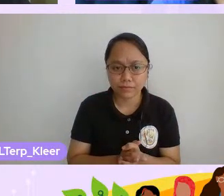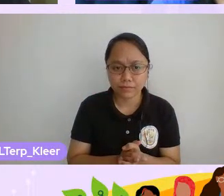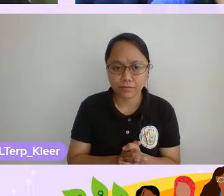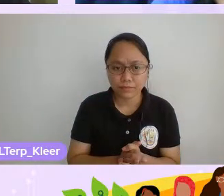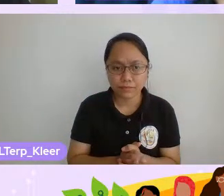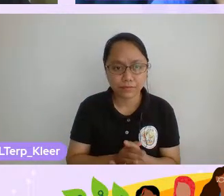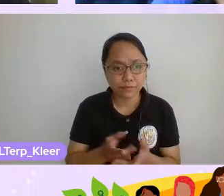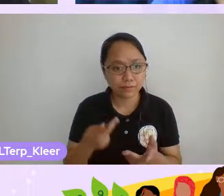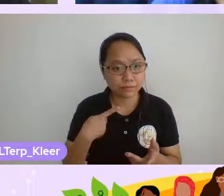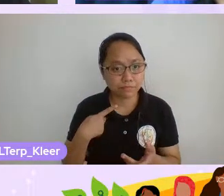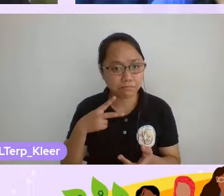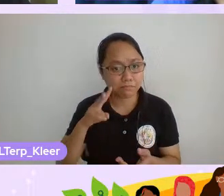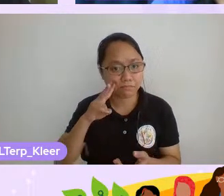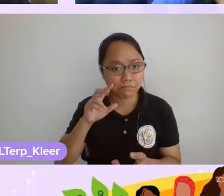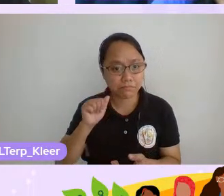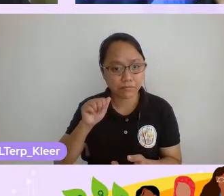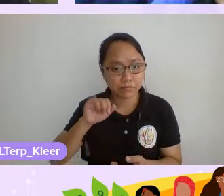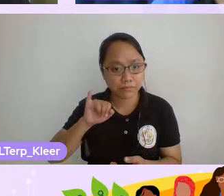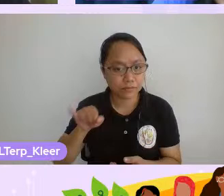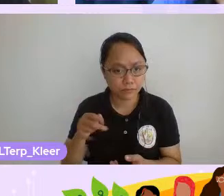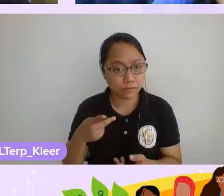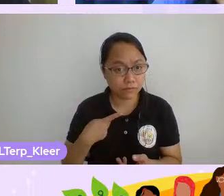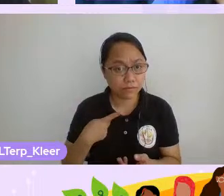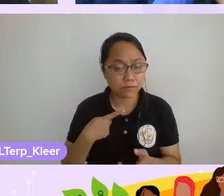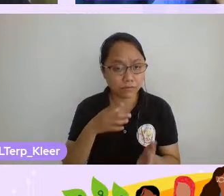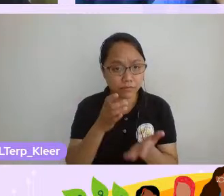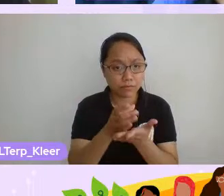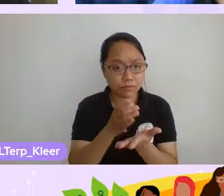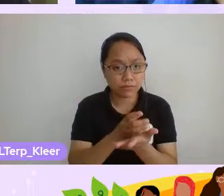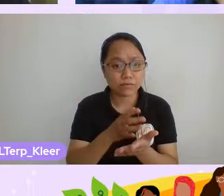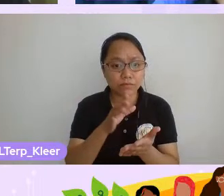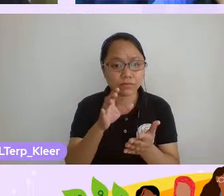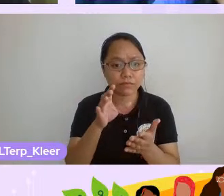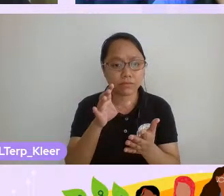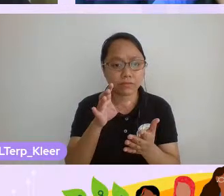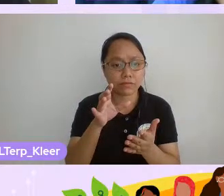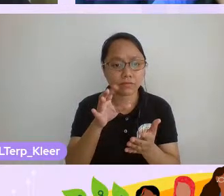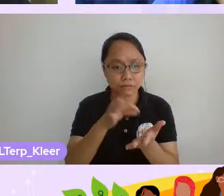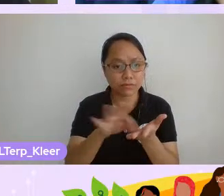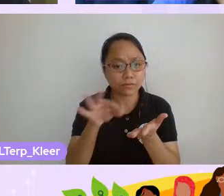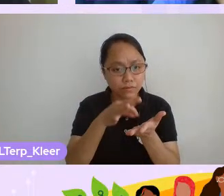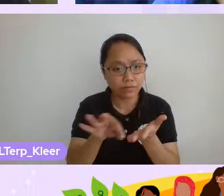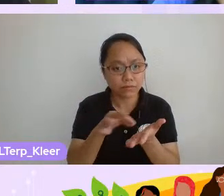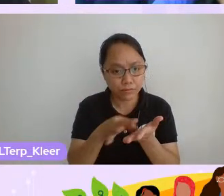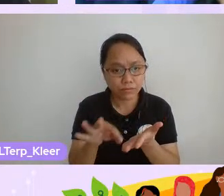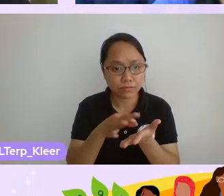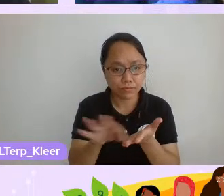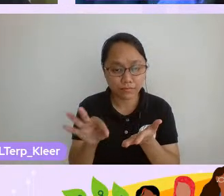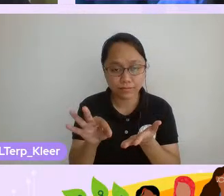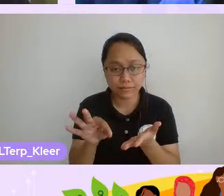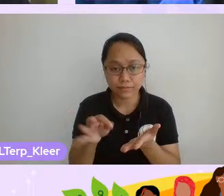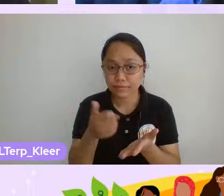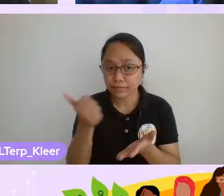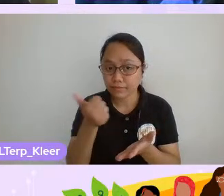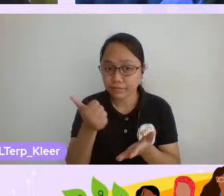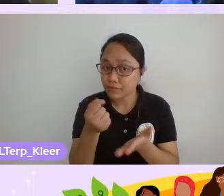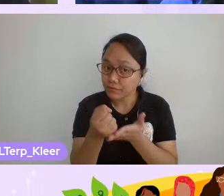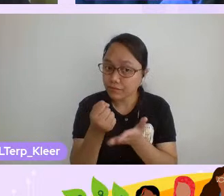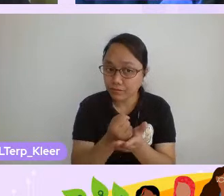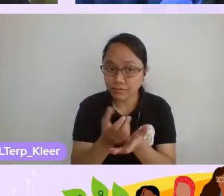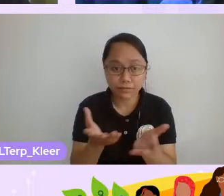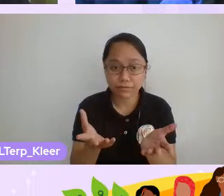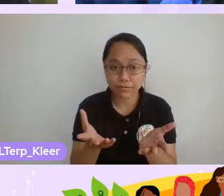Vange po, meron po ba tayong mga programs for accountings po? For accountancy or for other subjects nga po